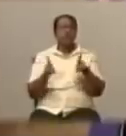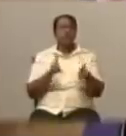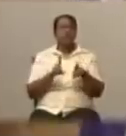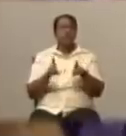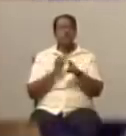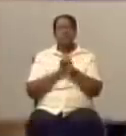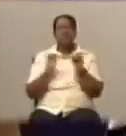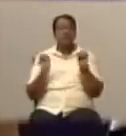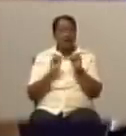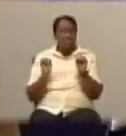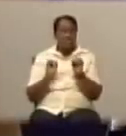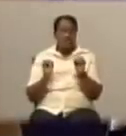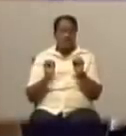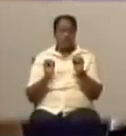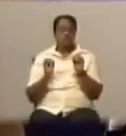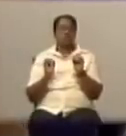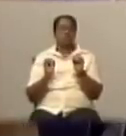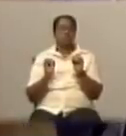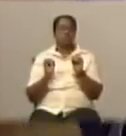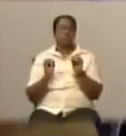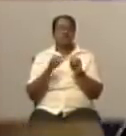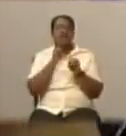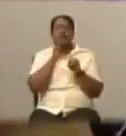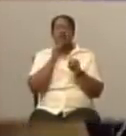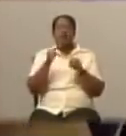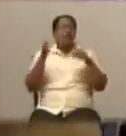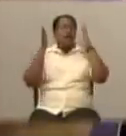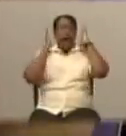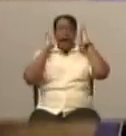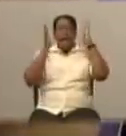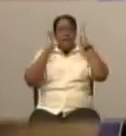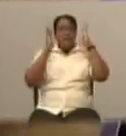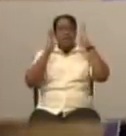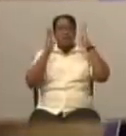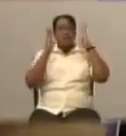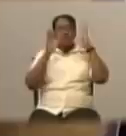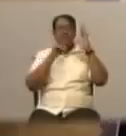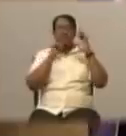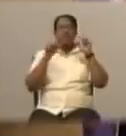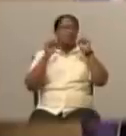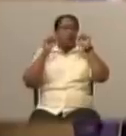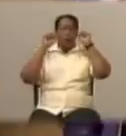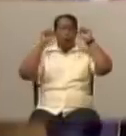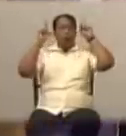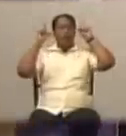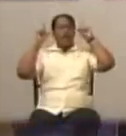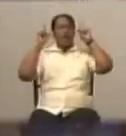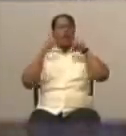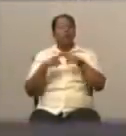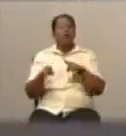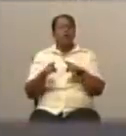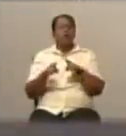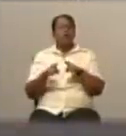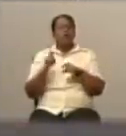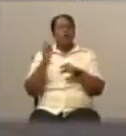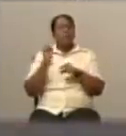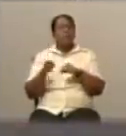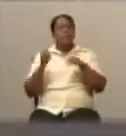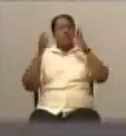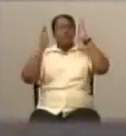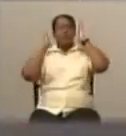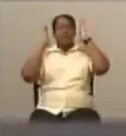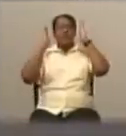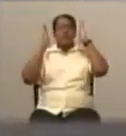us, stay awake, because if we stay awake, we may see, we